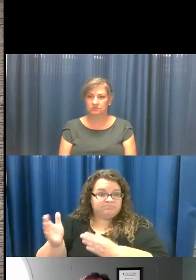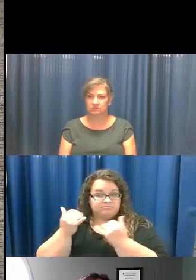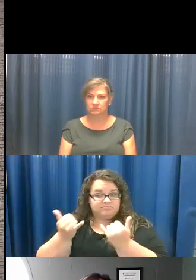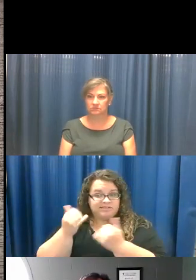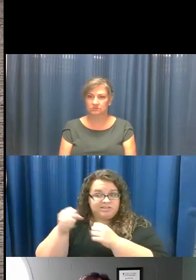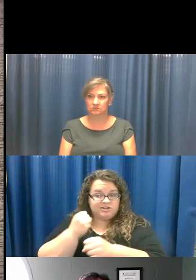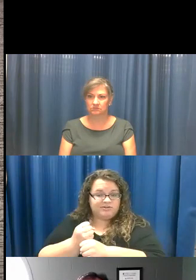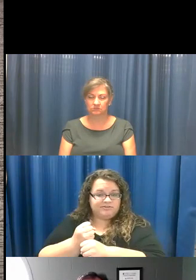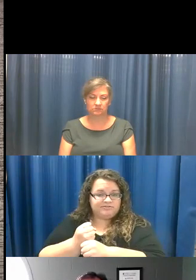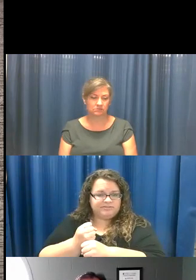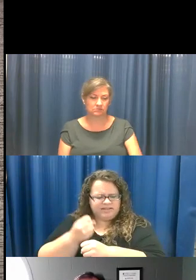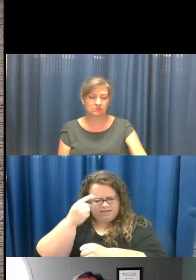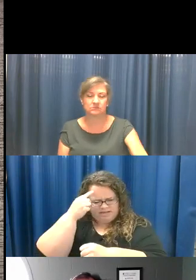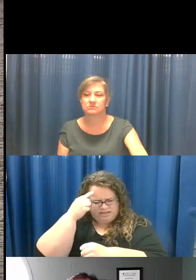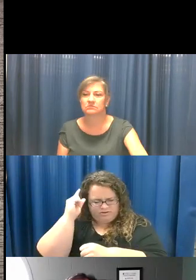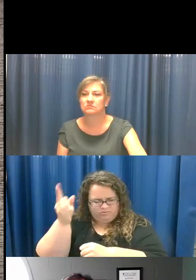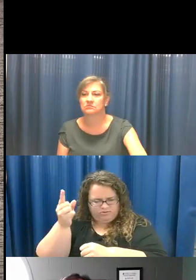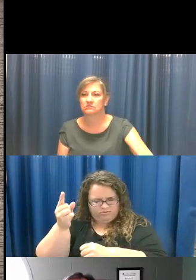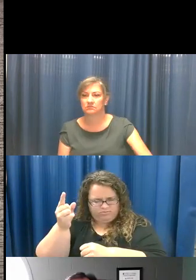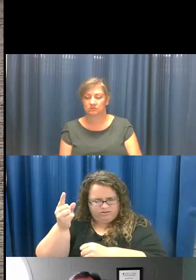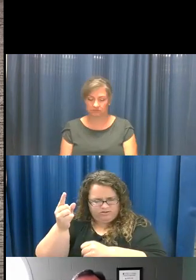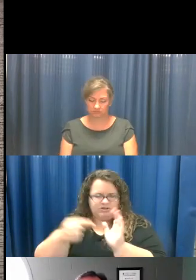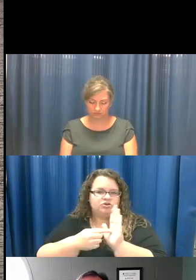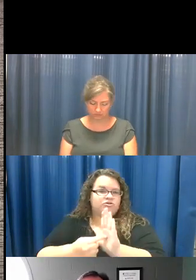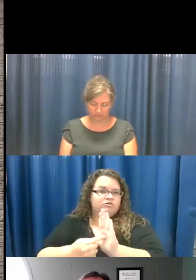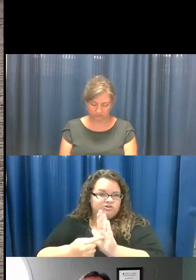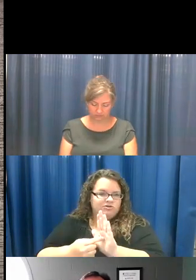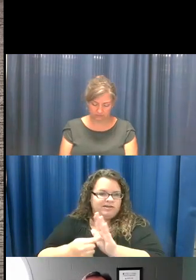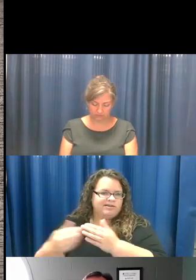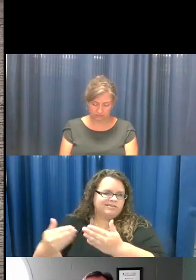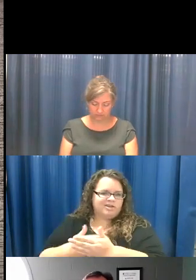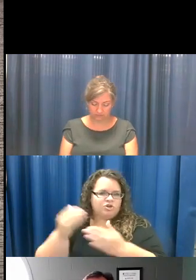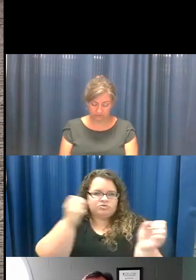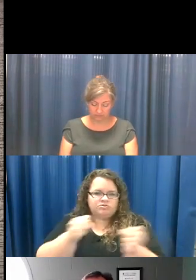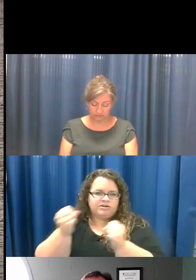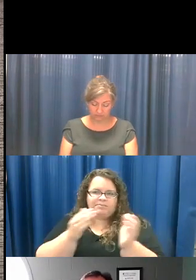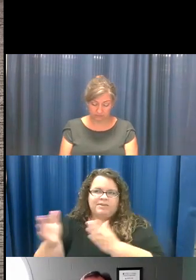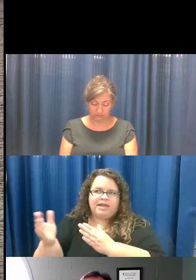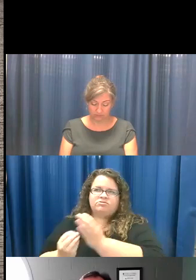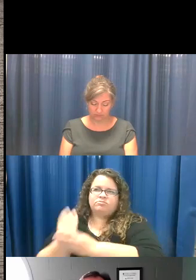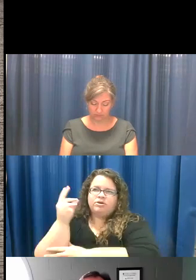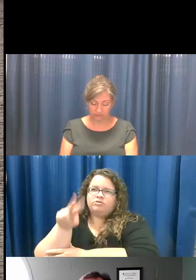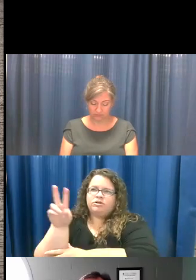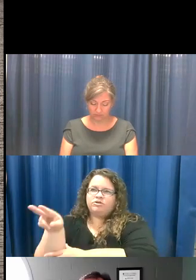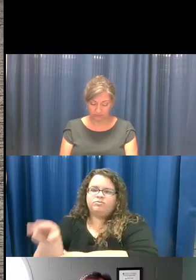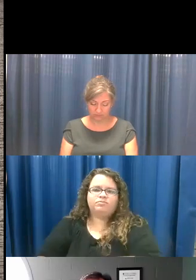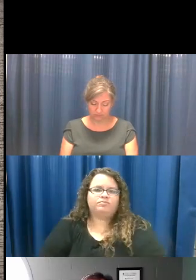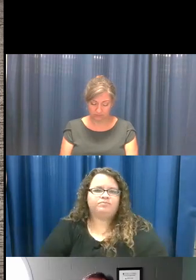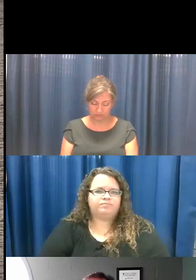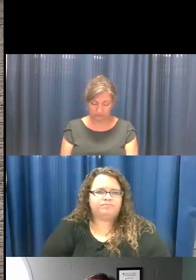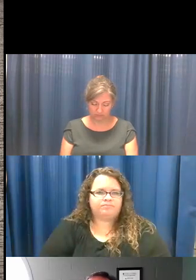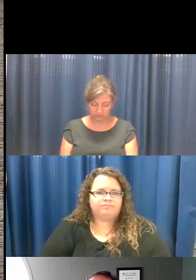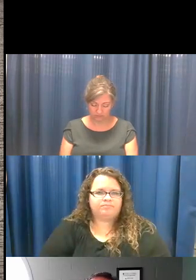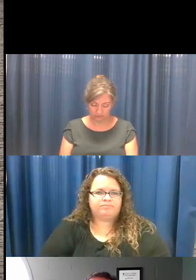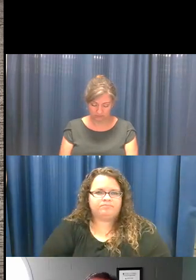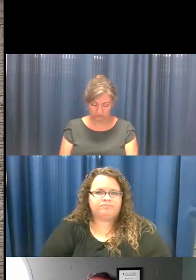be releasing the strategic plan sometime during the spring of 2022, is that we